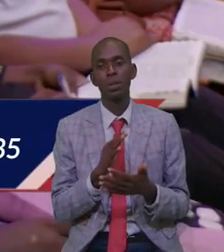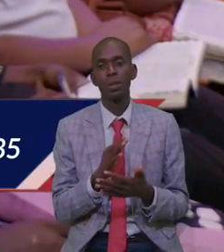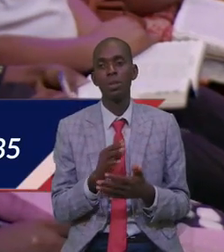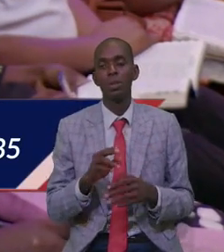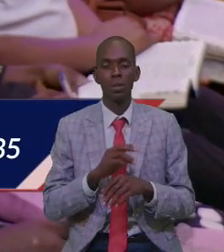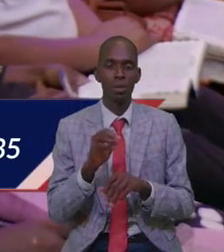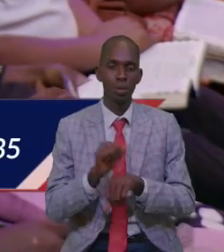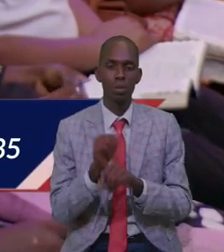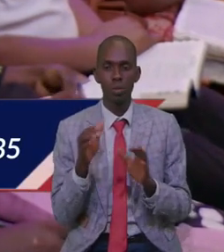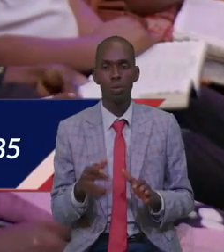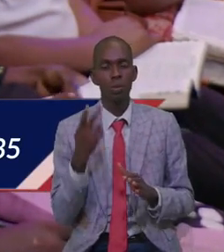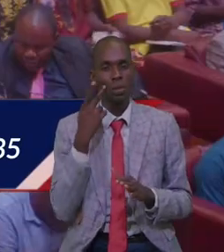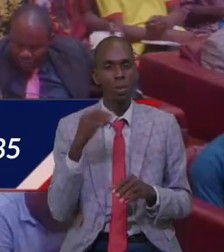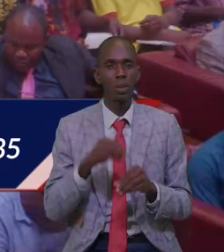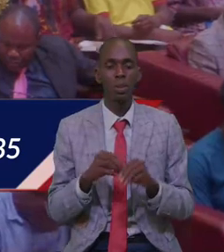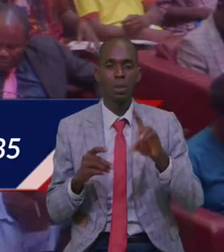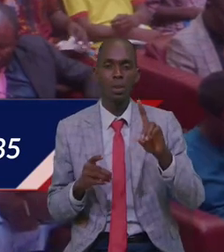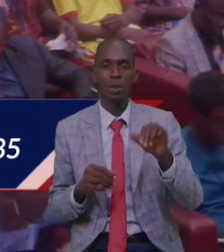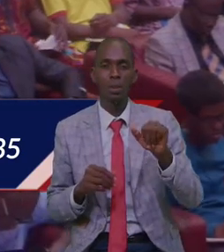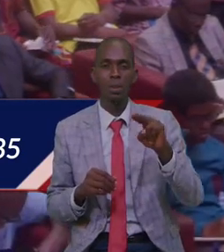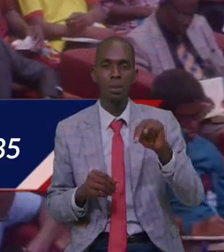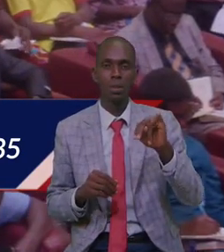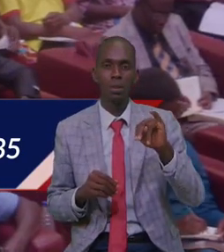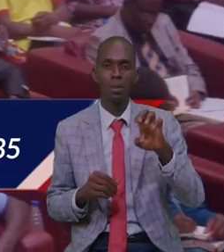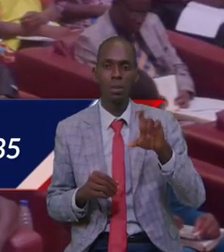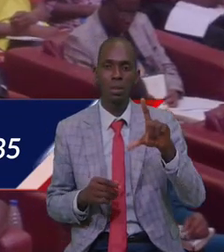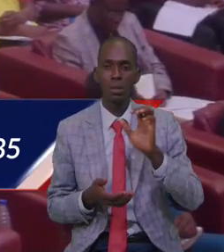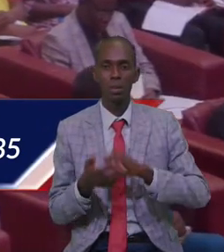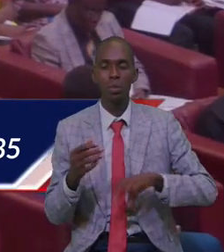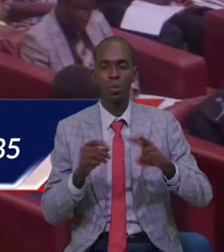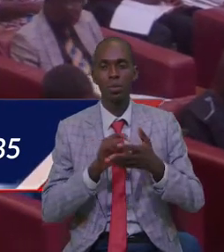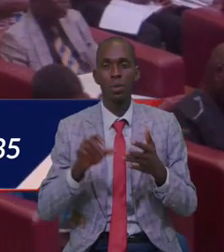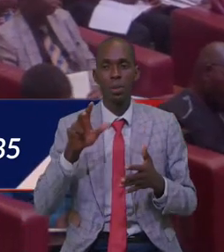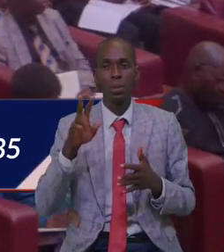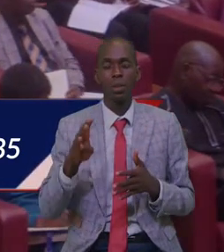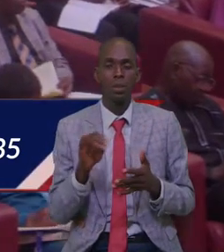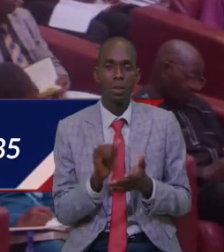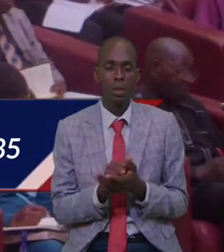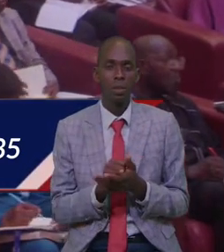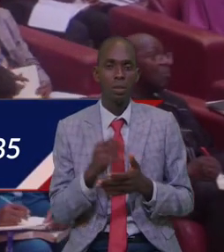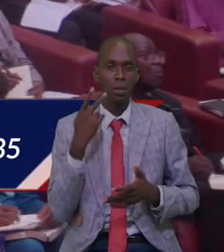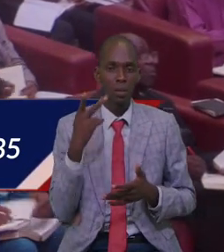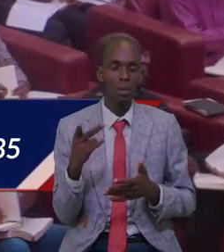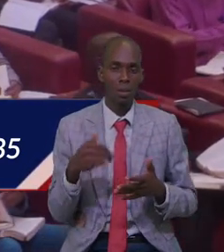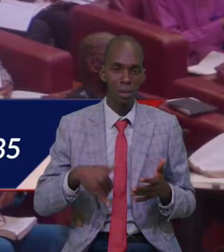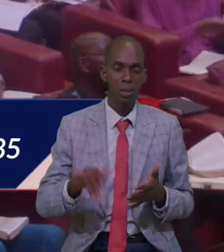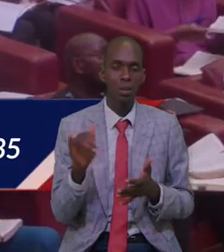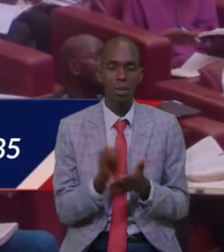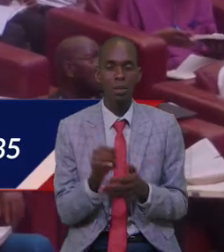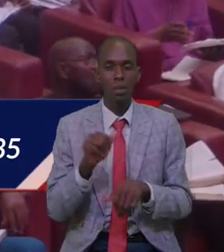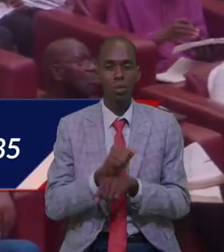looking at Daniel chapter 2 and verse 34. It says, thou sawest still that a stone was cut